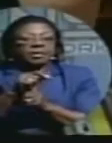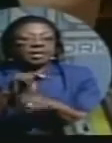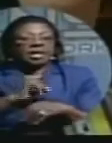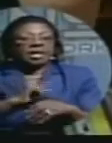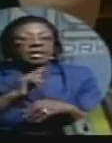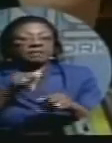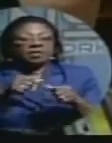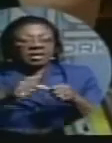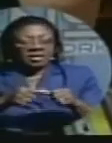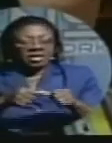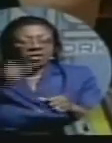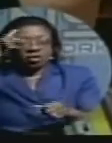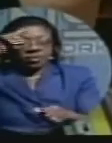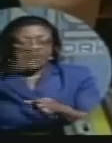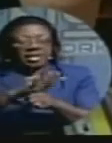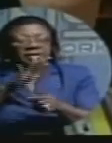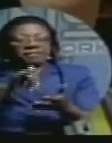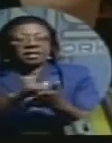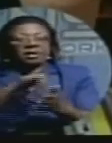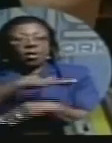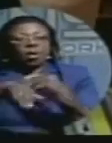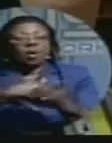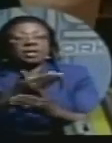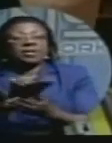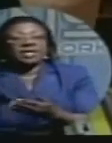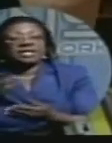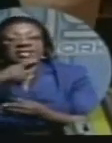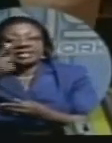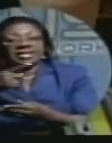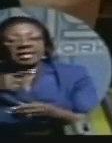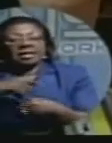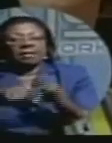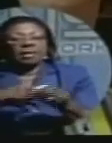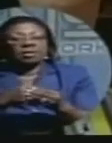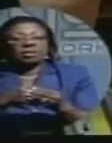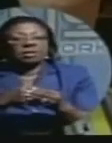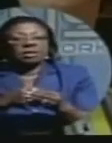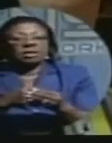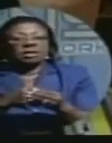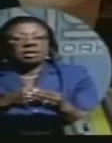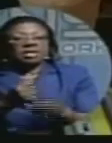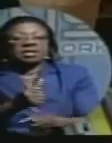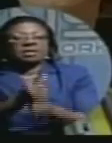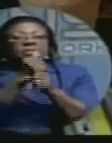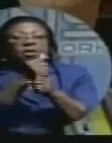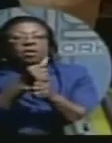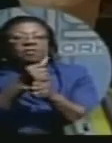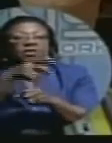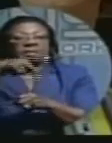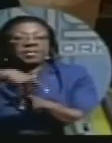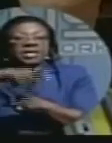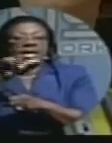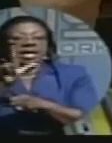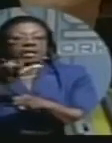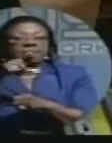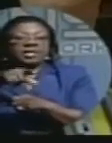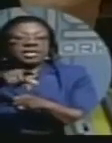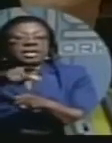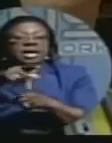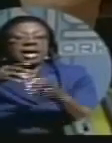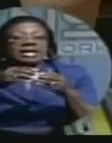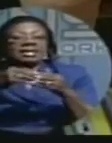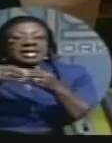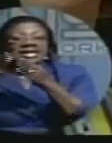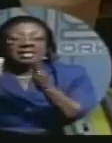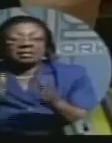and continue to believe that all the things he said about his support for the PLP and the leadership of